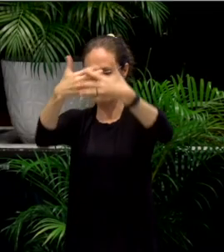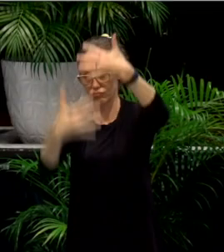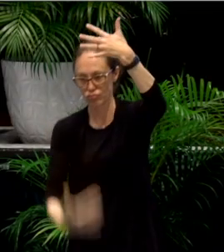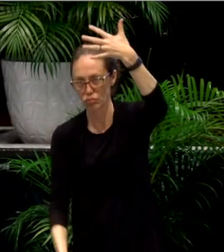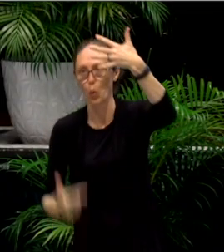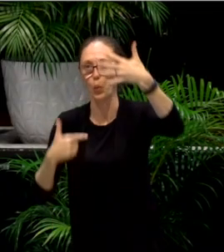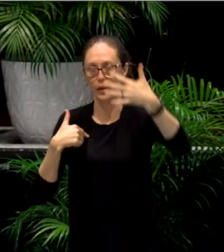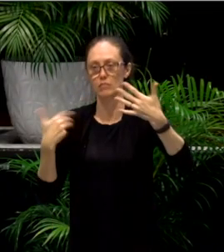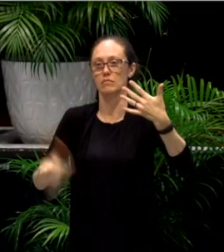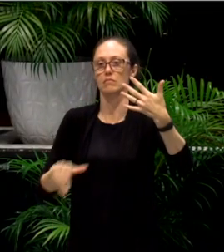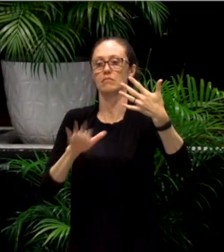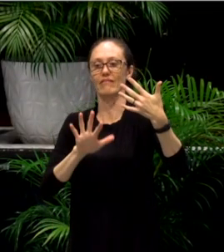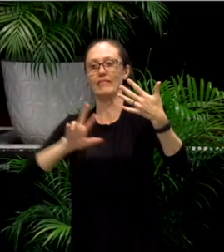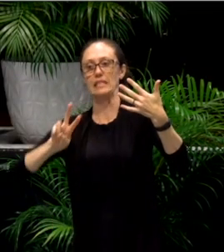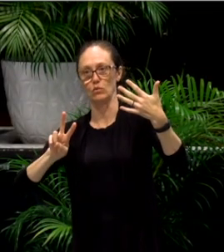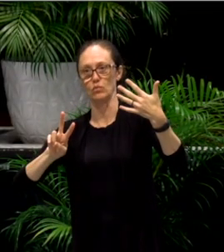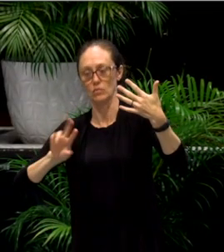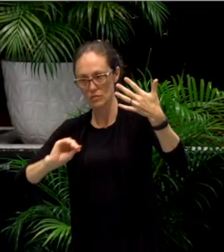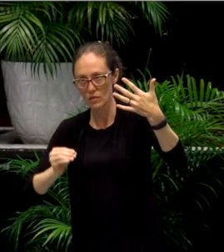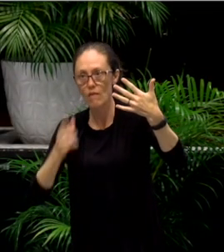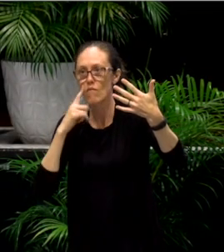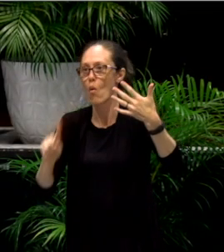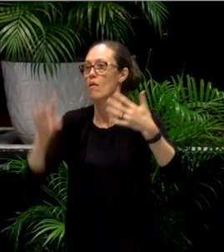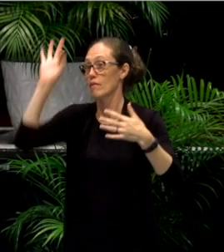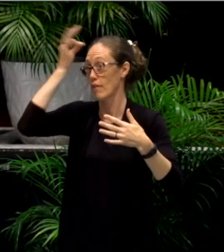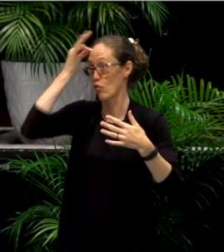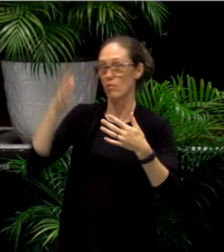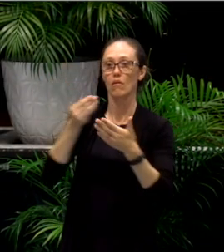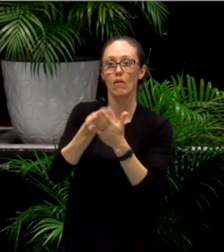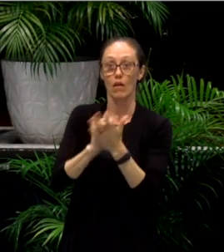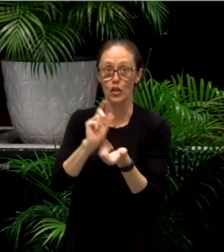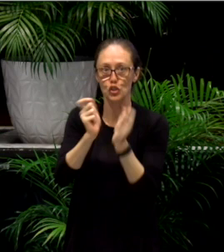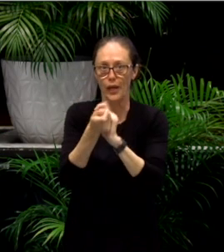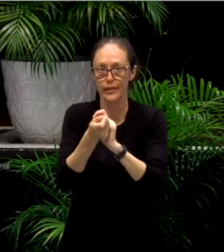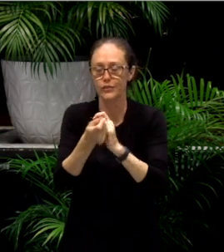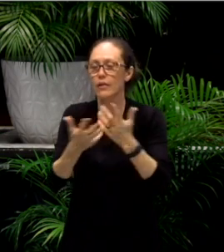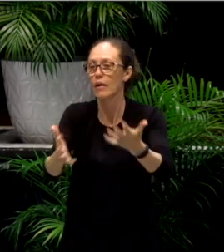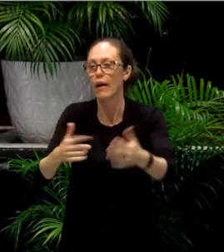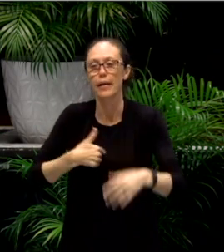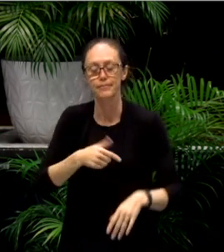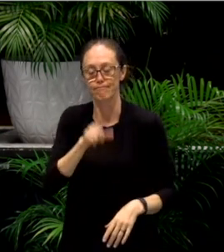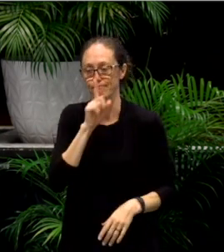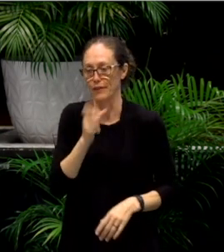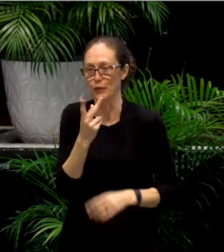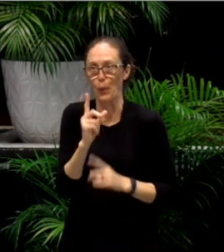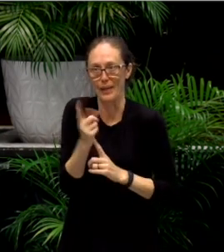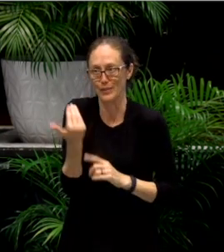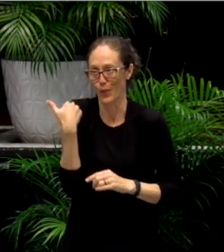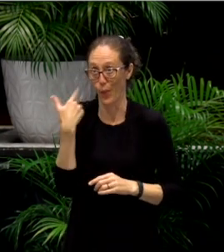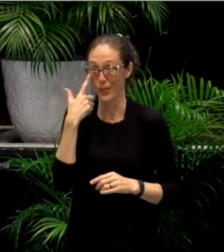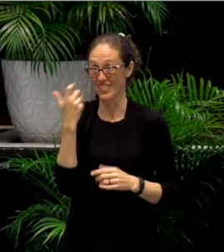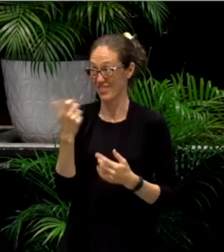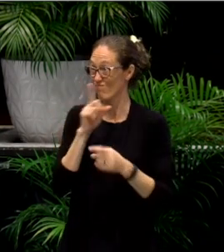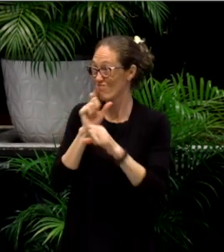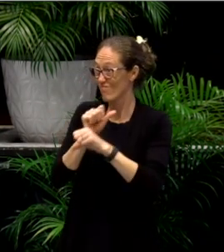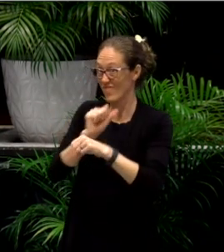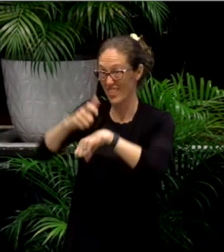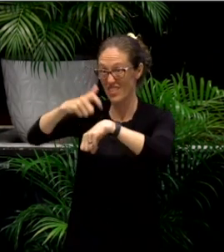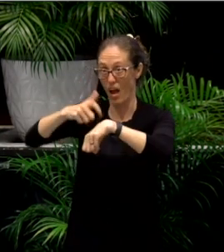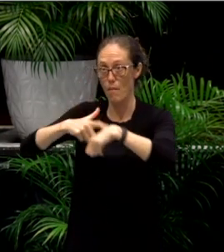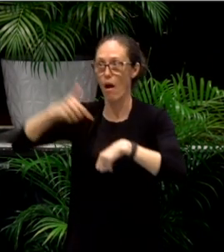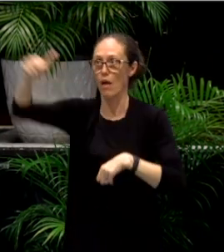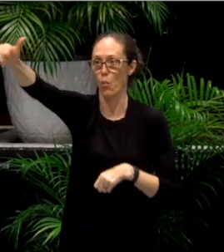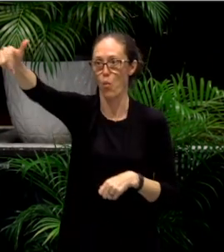a result of these federal funding changes. As of, I won't even say a few minutes ago, because in the time it took me to walk over